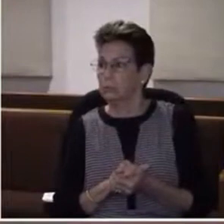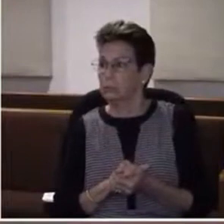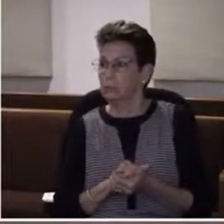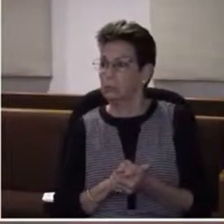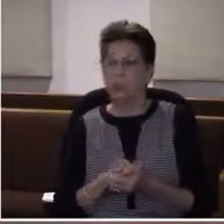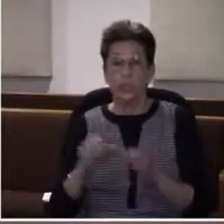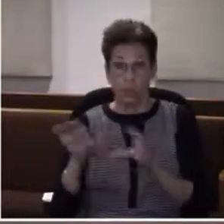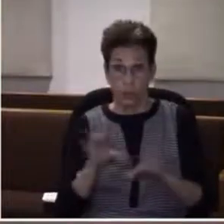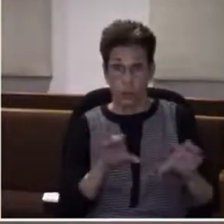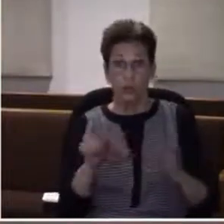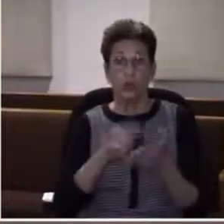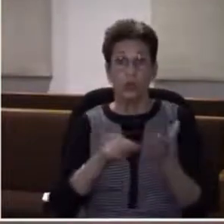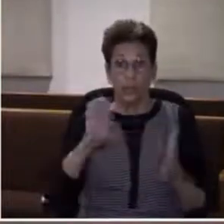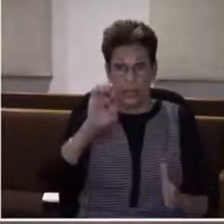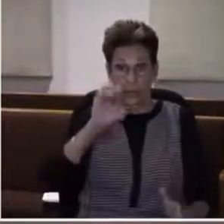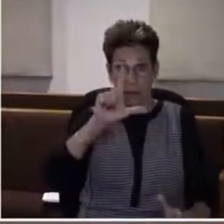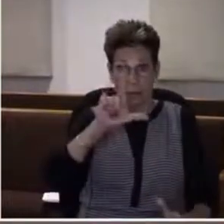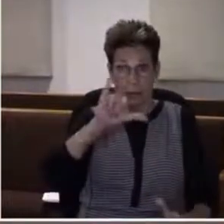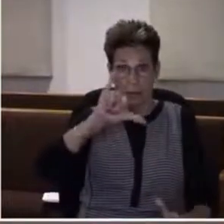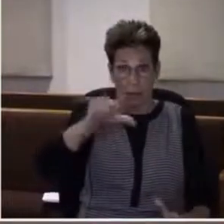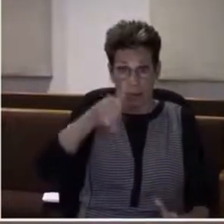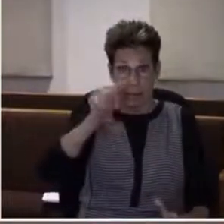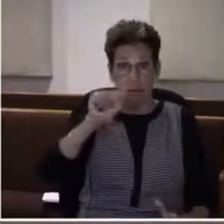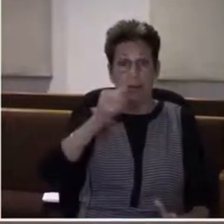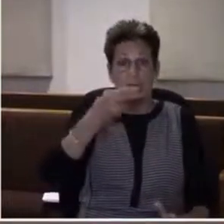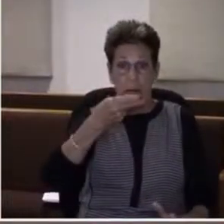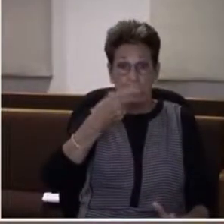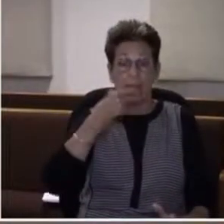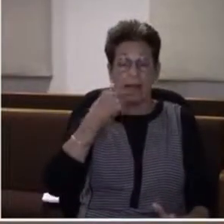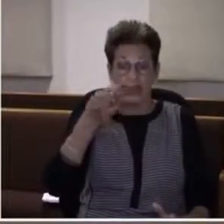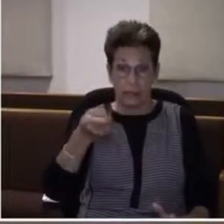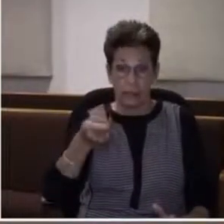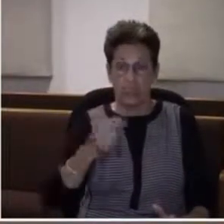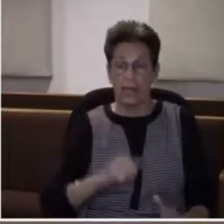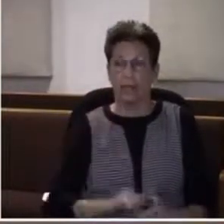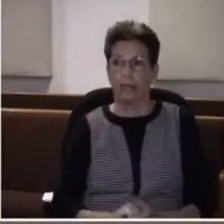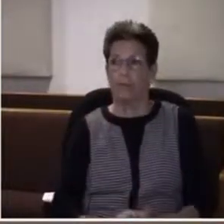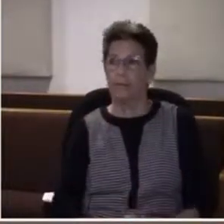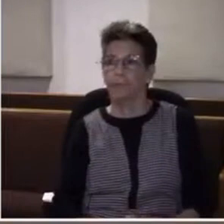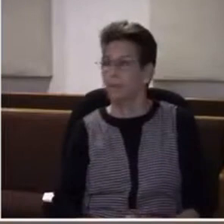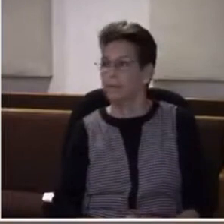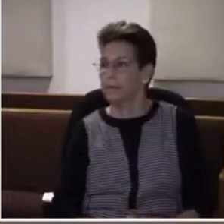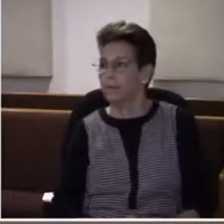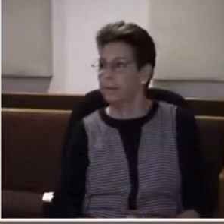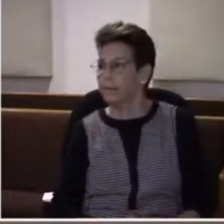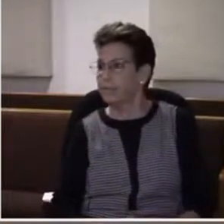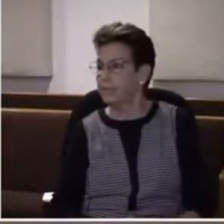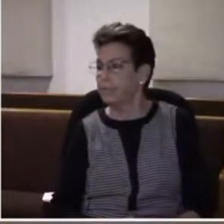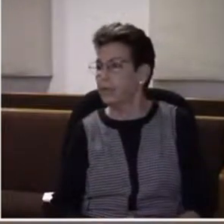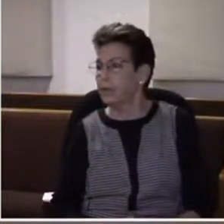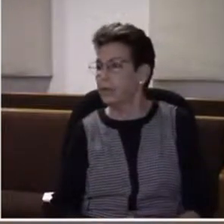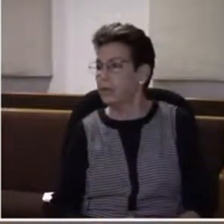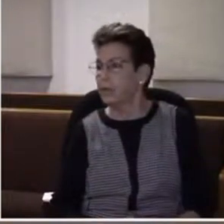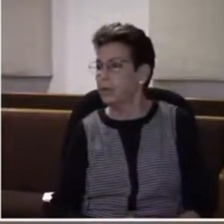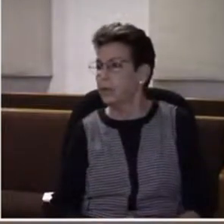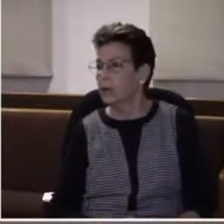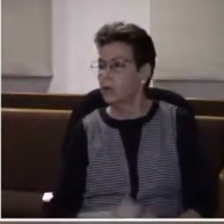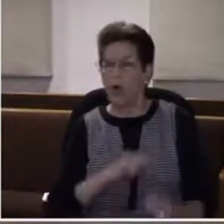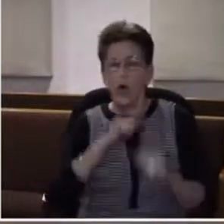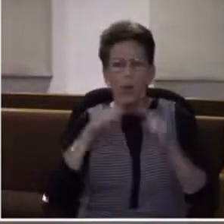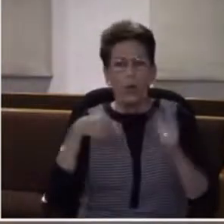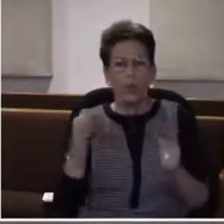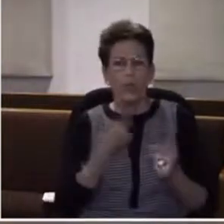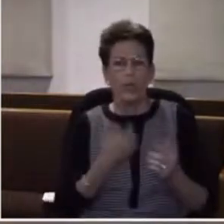normally when we get to this point where we think life stinks, we don't see the whole truth of